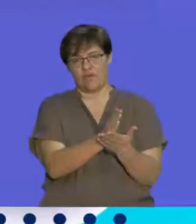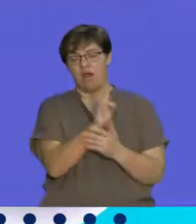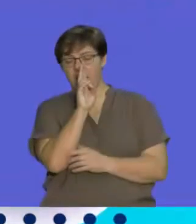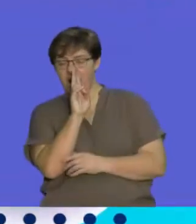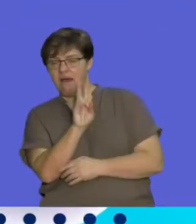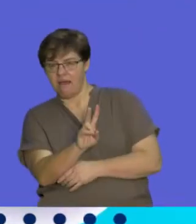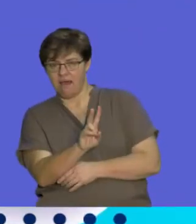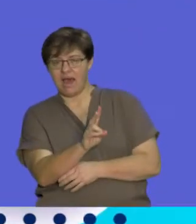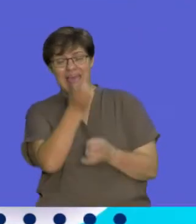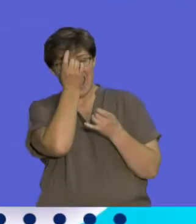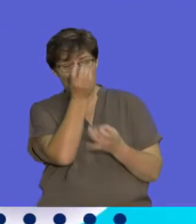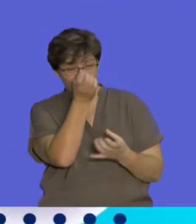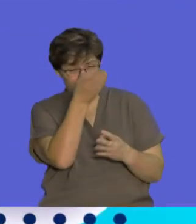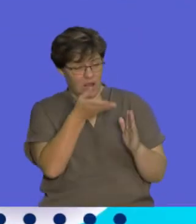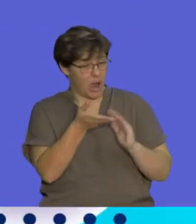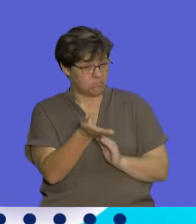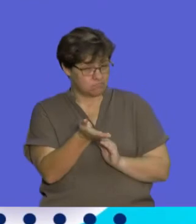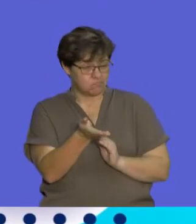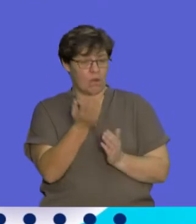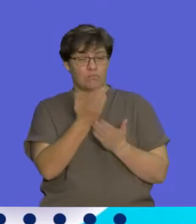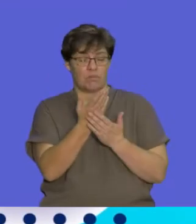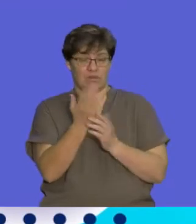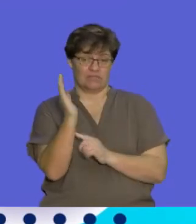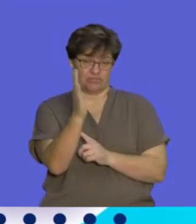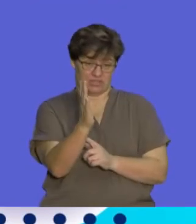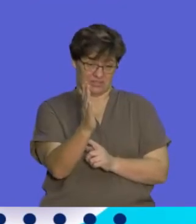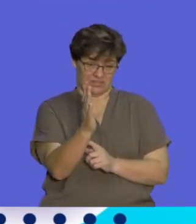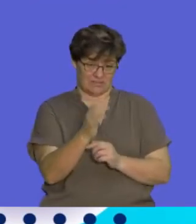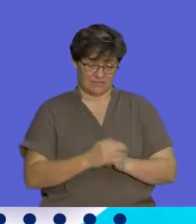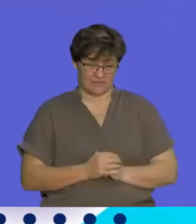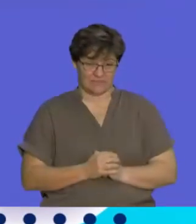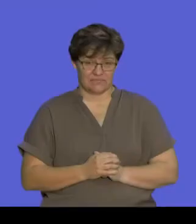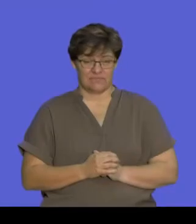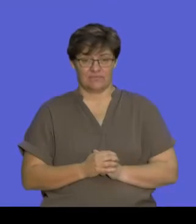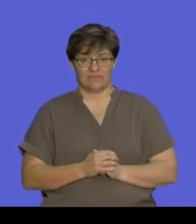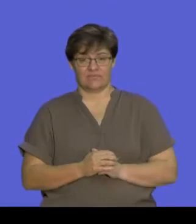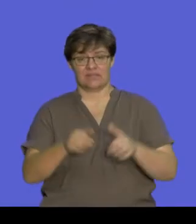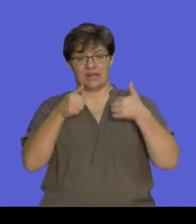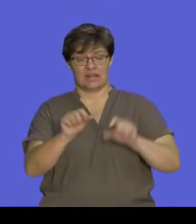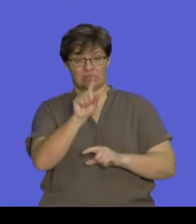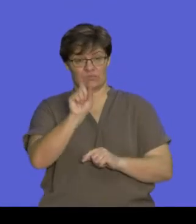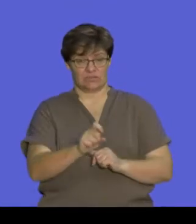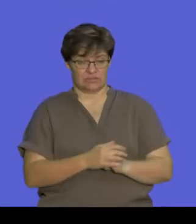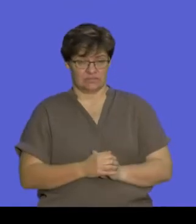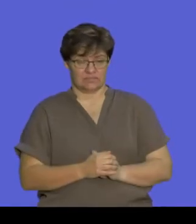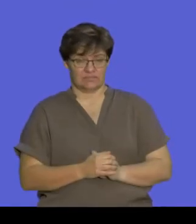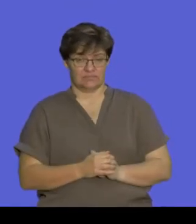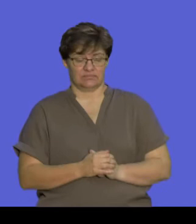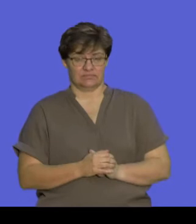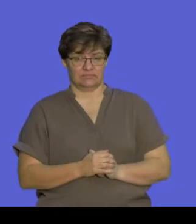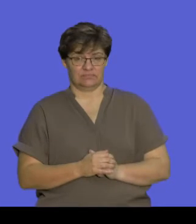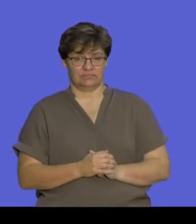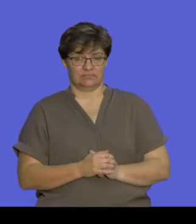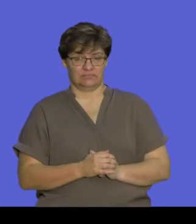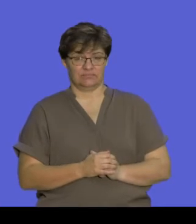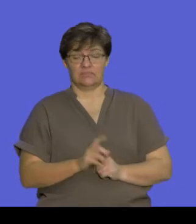of detail on this probability tree that we can work with. Let's go to the next question. And the question